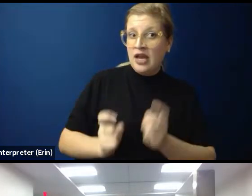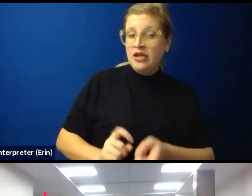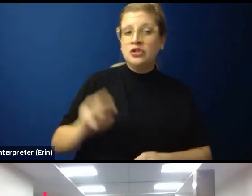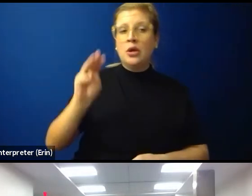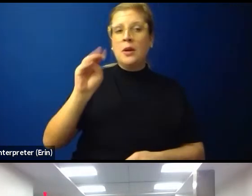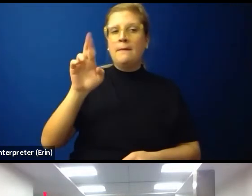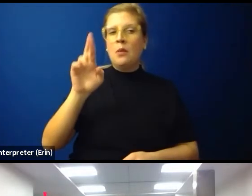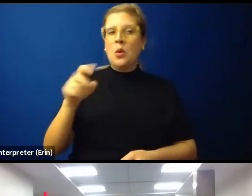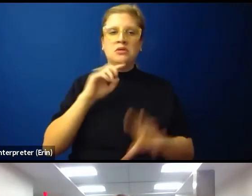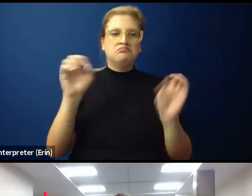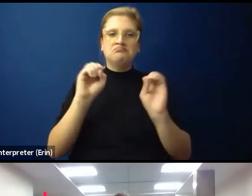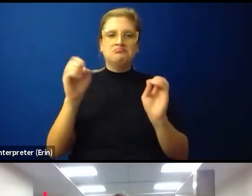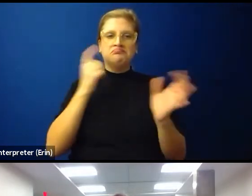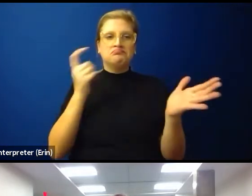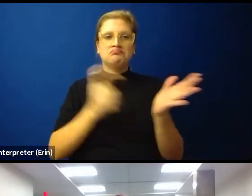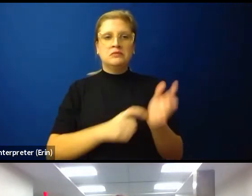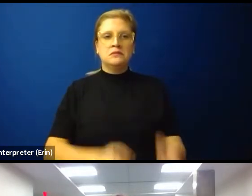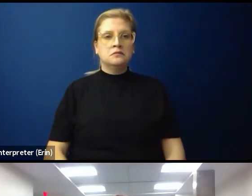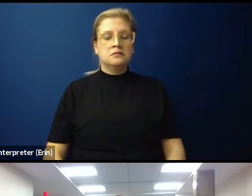me.